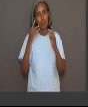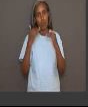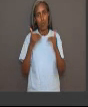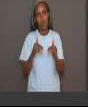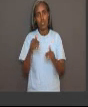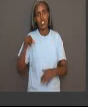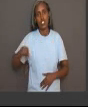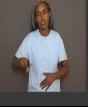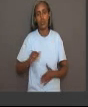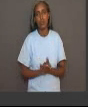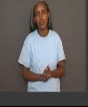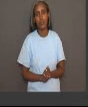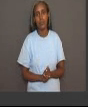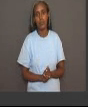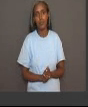Q.